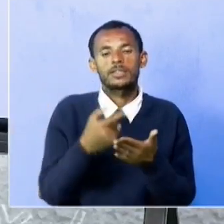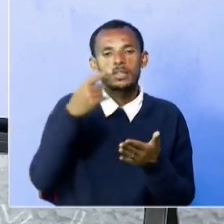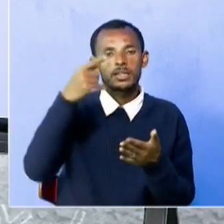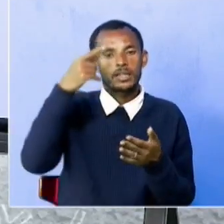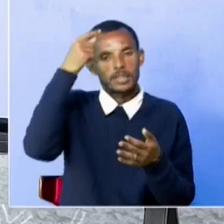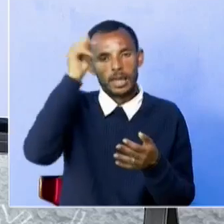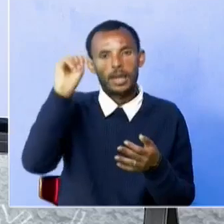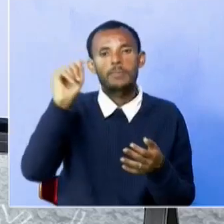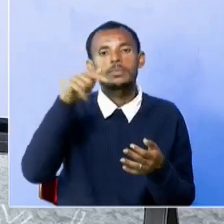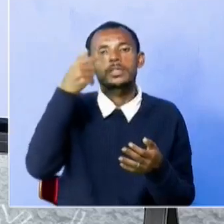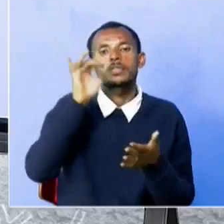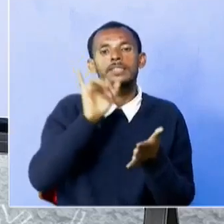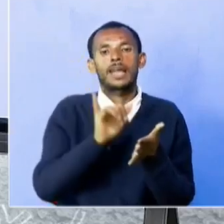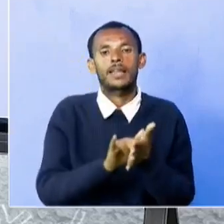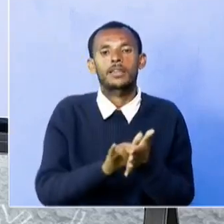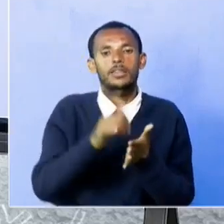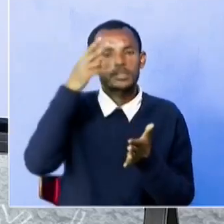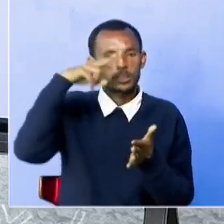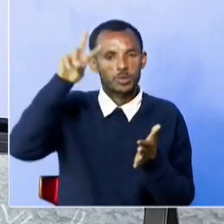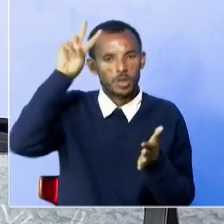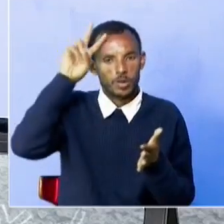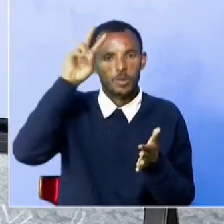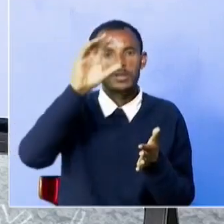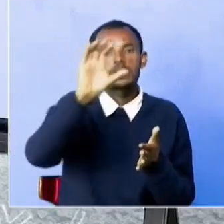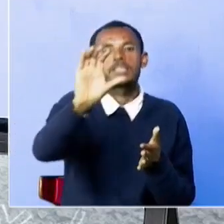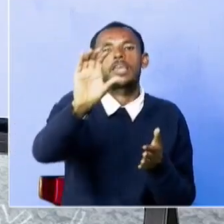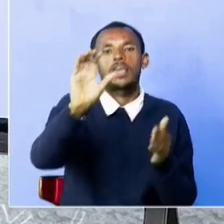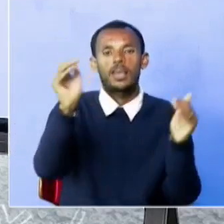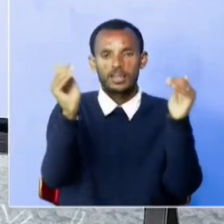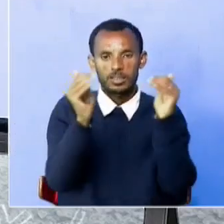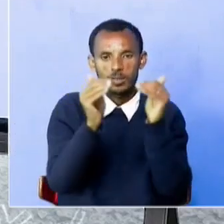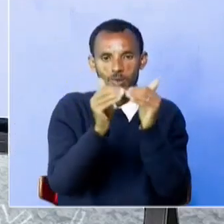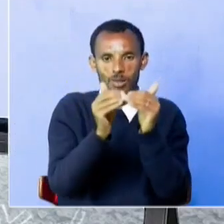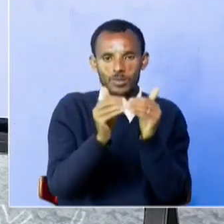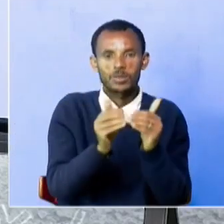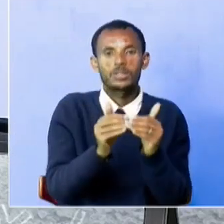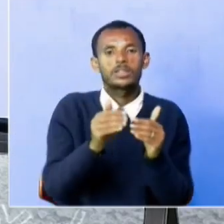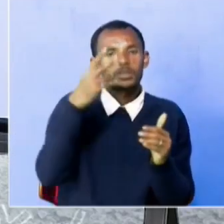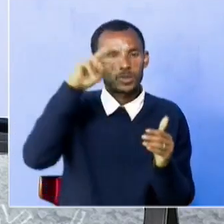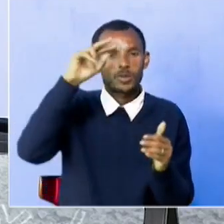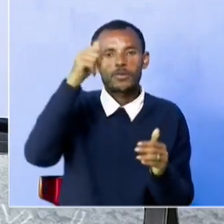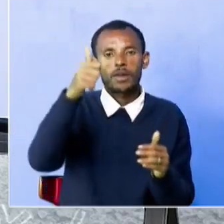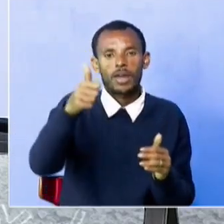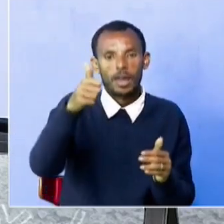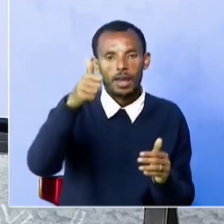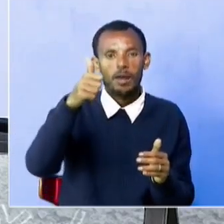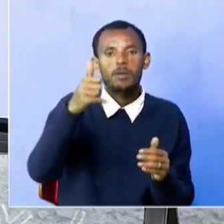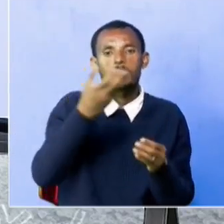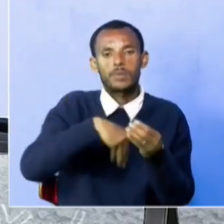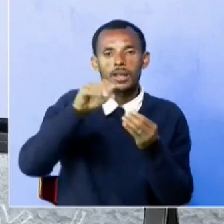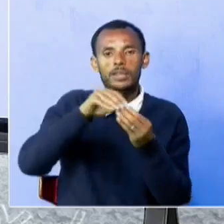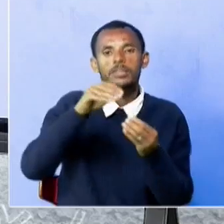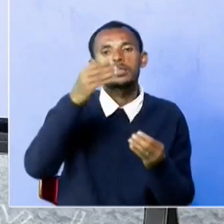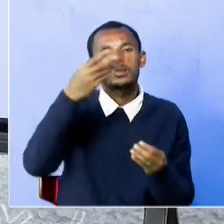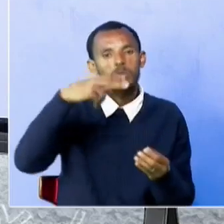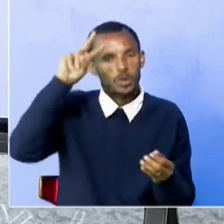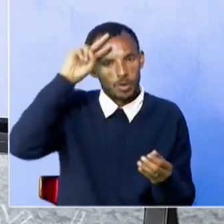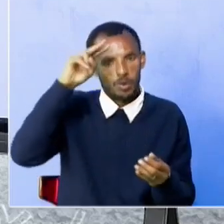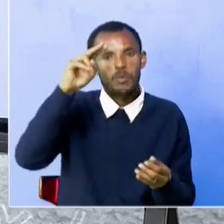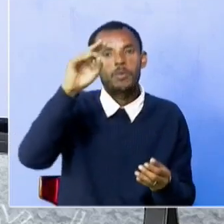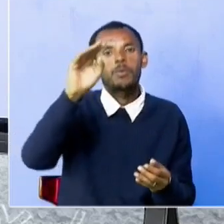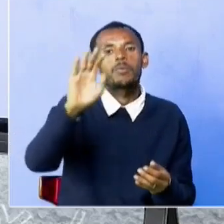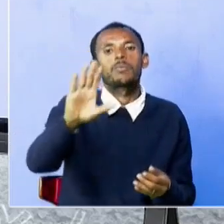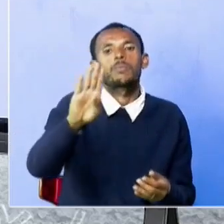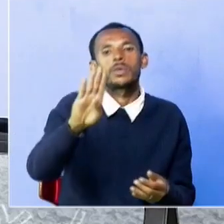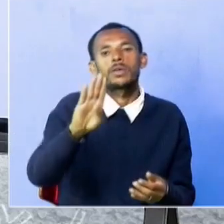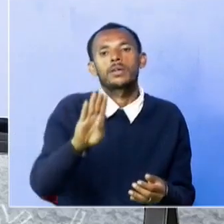is saying that the square of C is equal to the square of A plus the square of B. So the square of